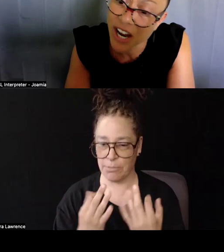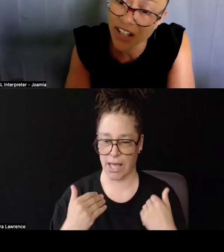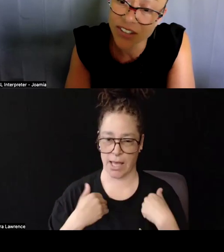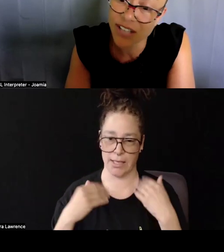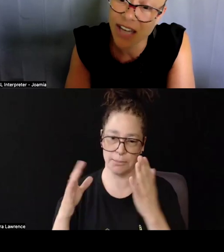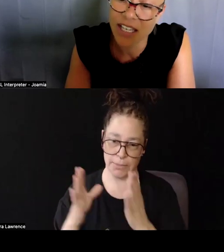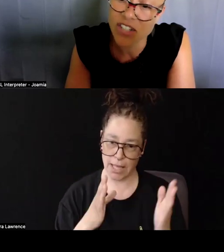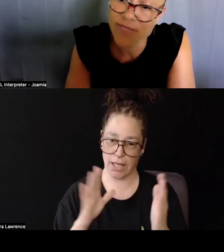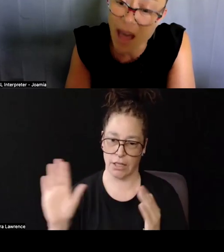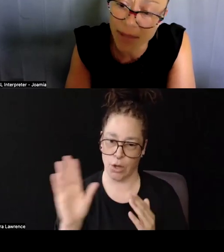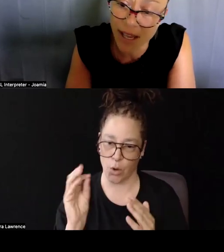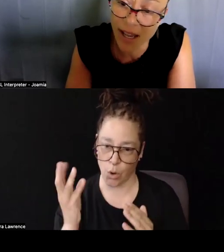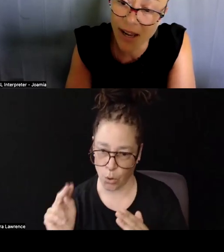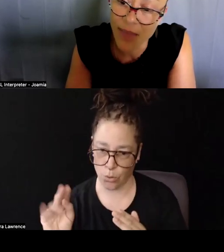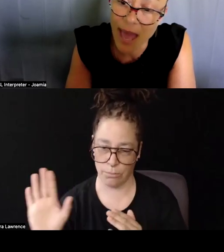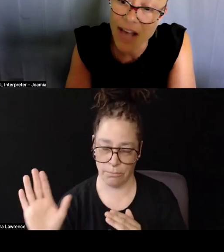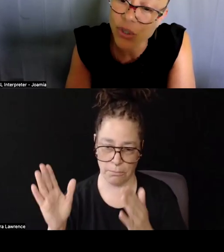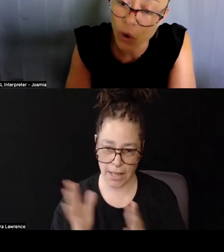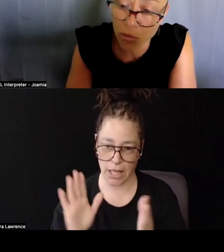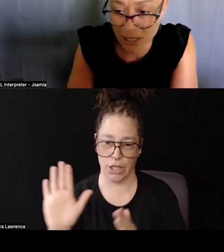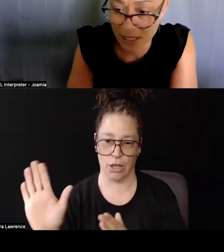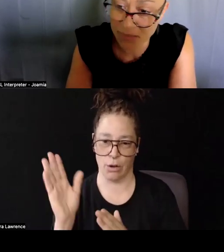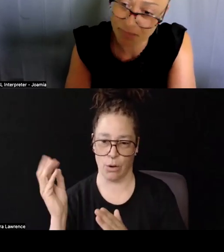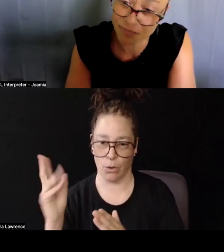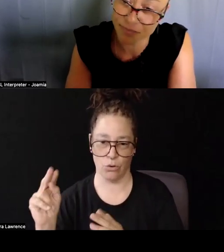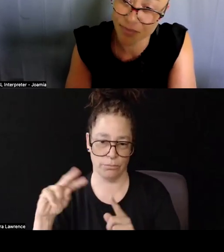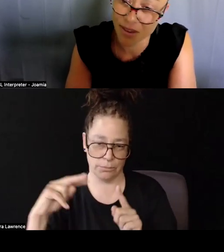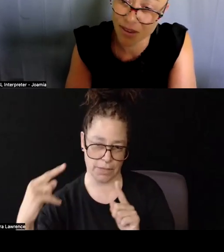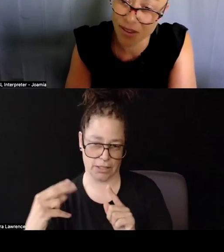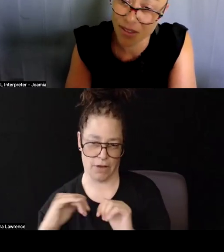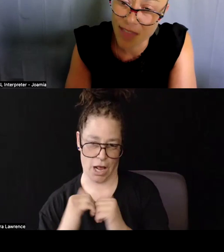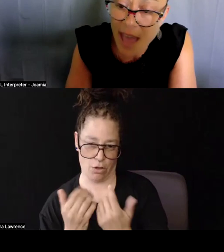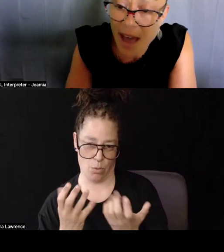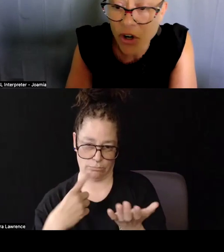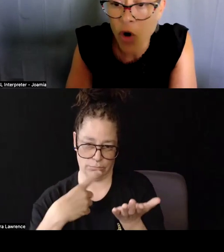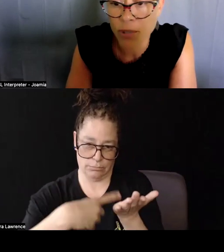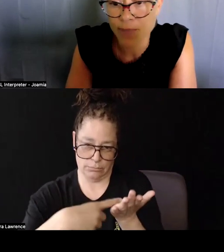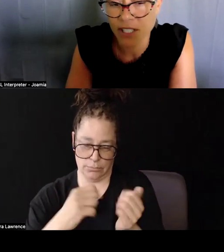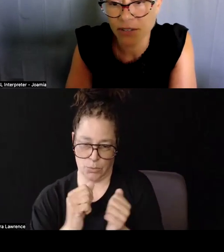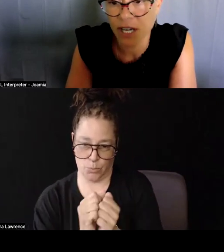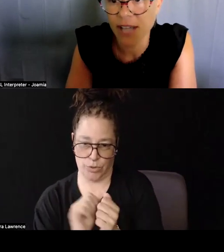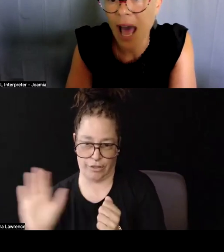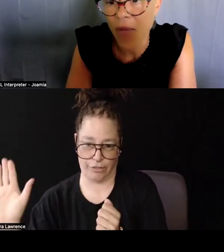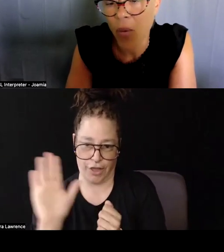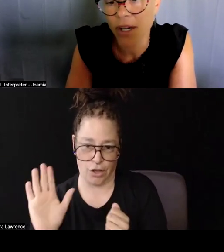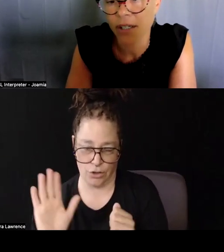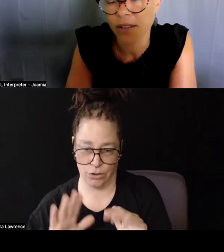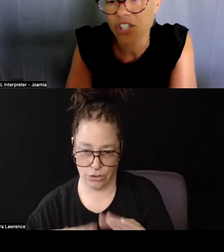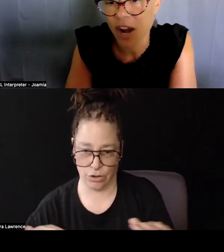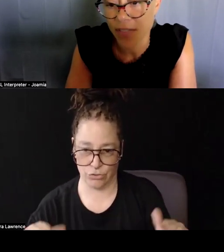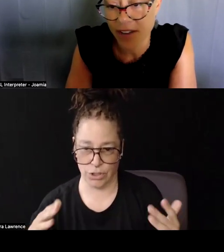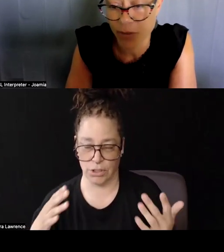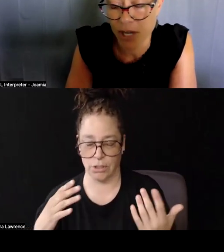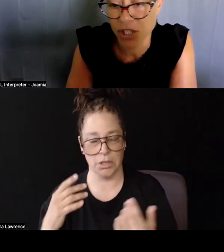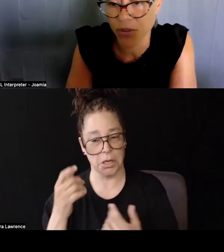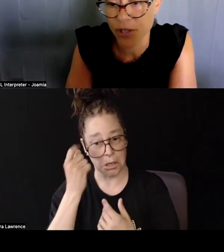each child and each family has their own plan. They have their own perspective on how they want to